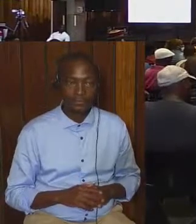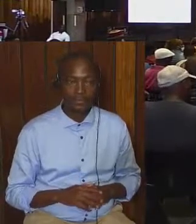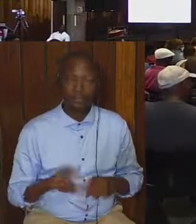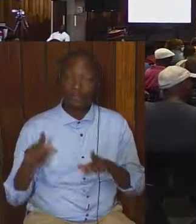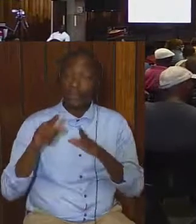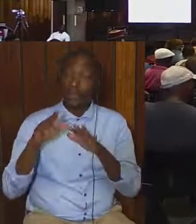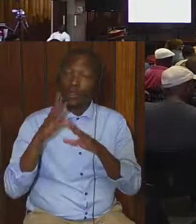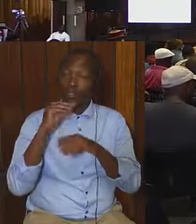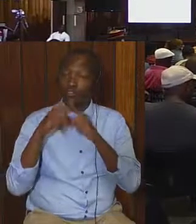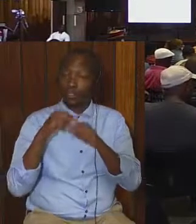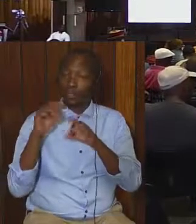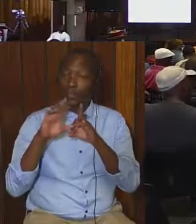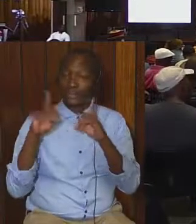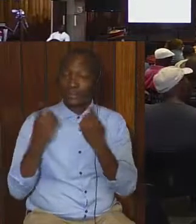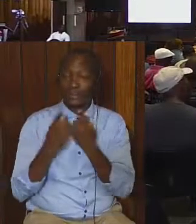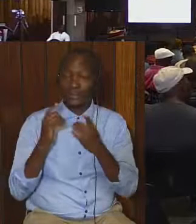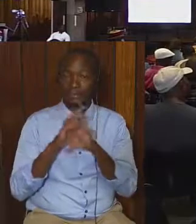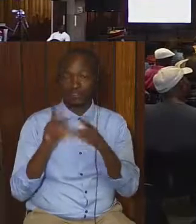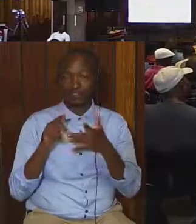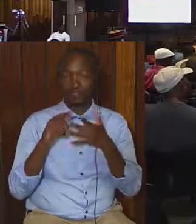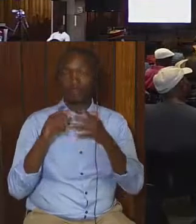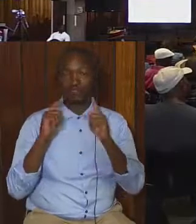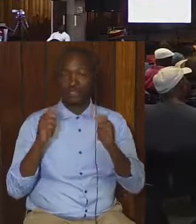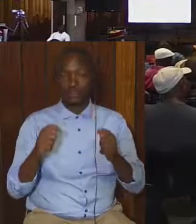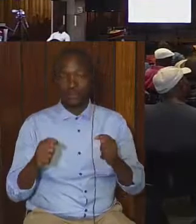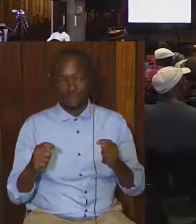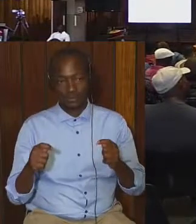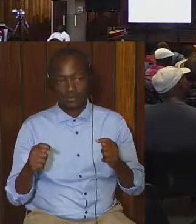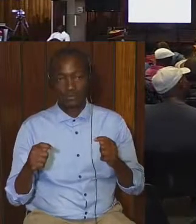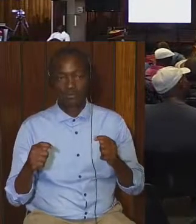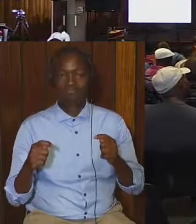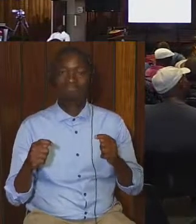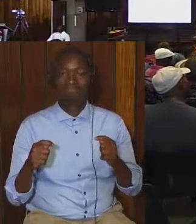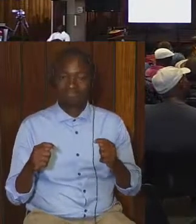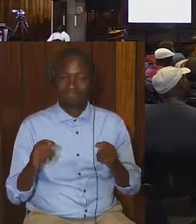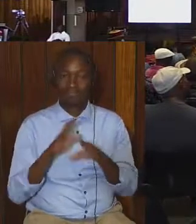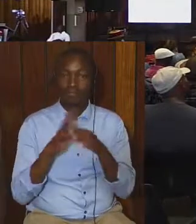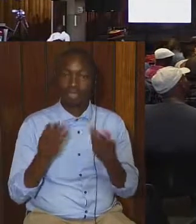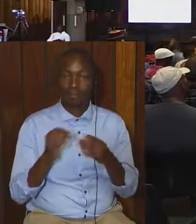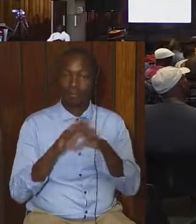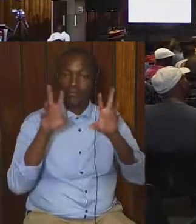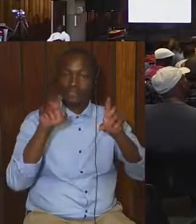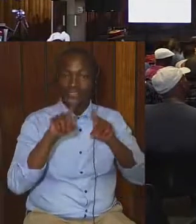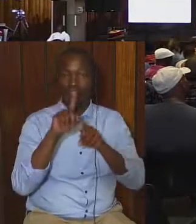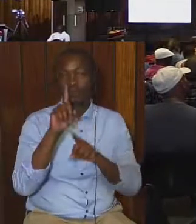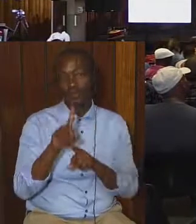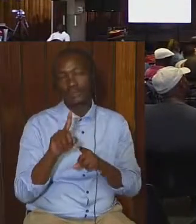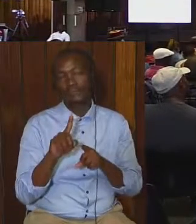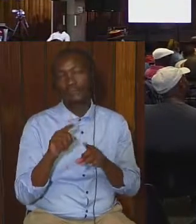the Department of Transport, that was the Department of Roads. When it comes to the Department of Transport, we've got an issue.